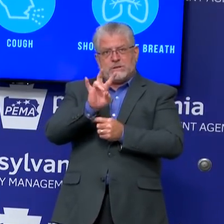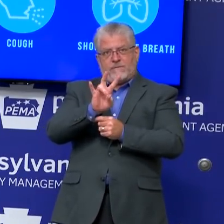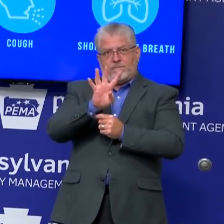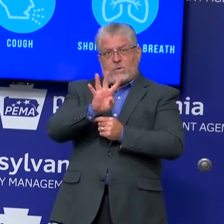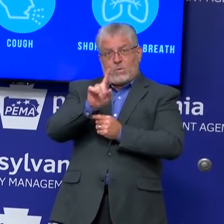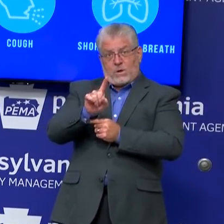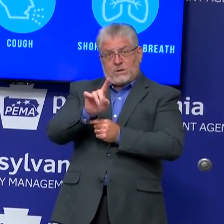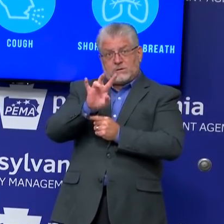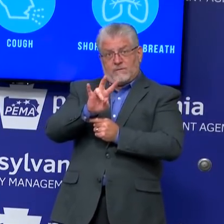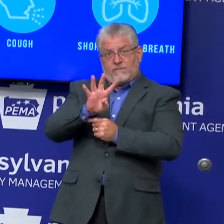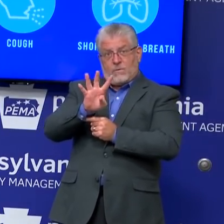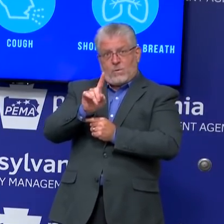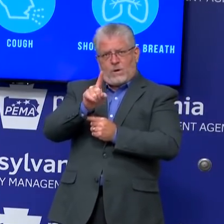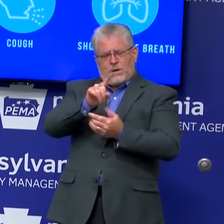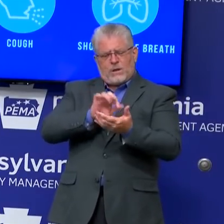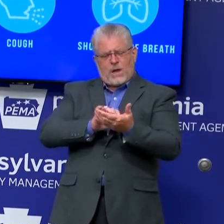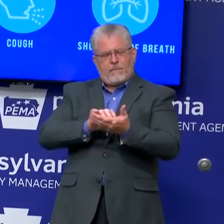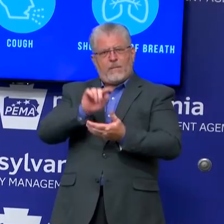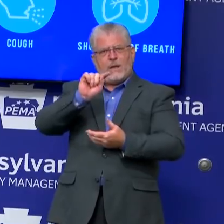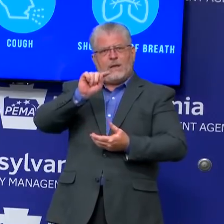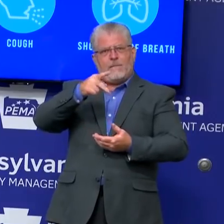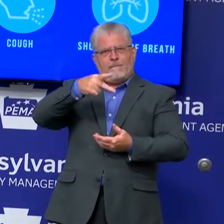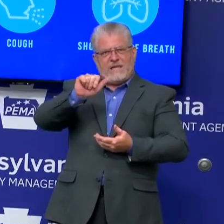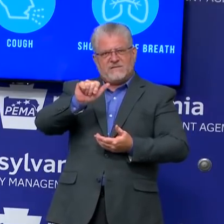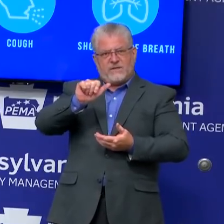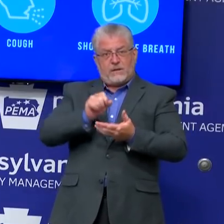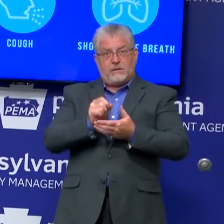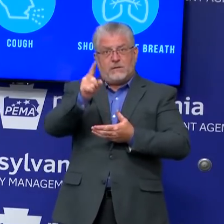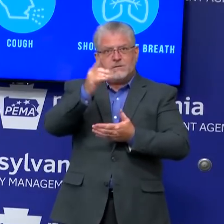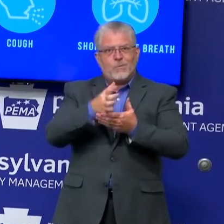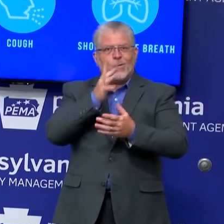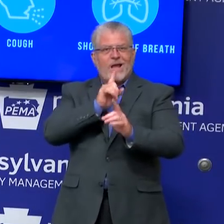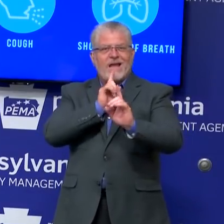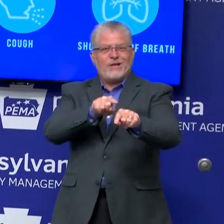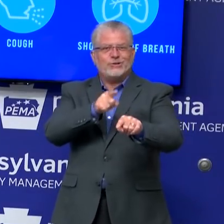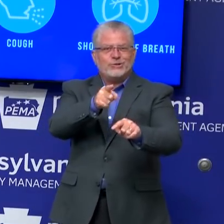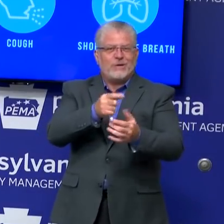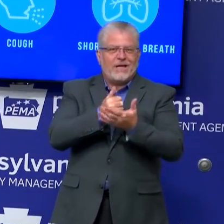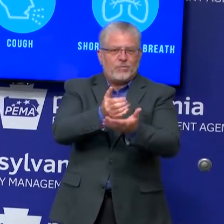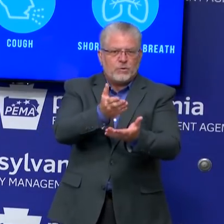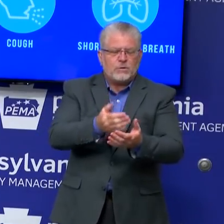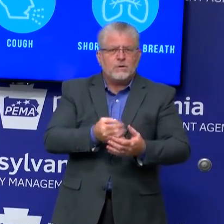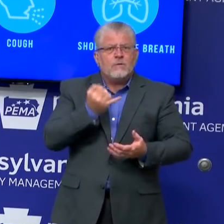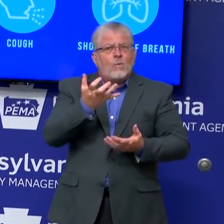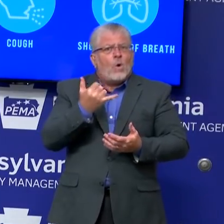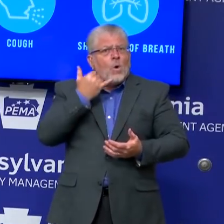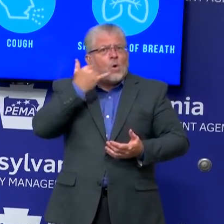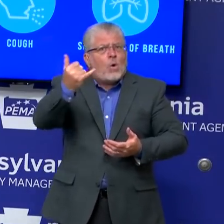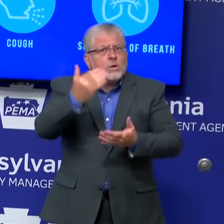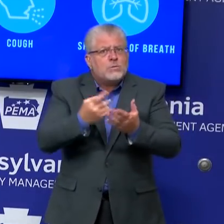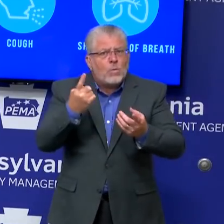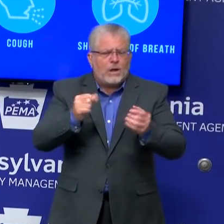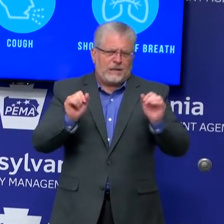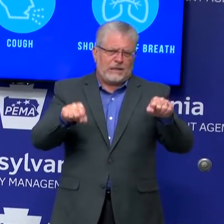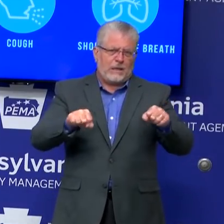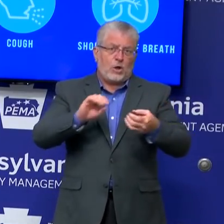741-741 or call the statewide support and referral helpline at